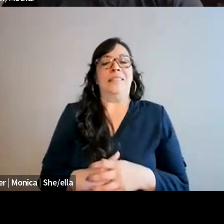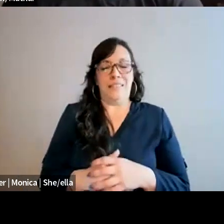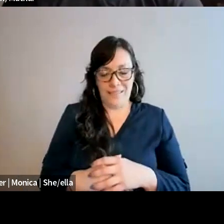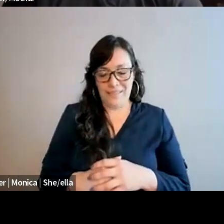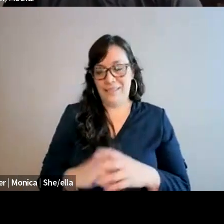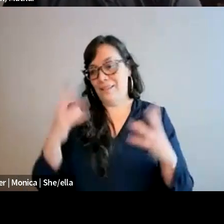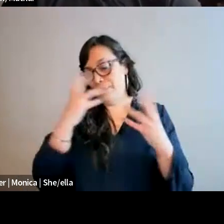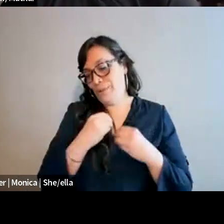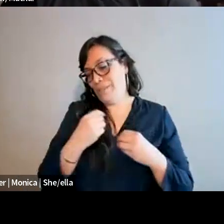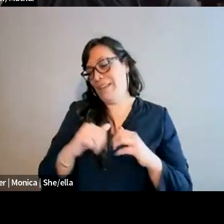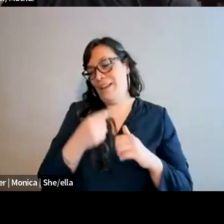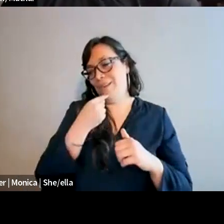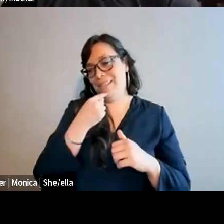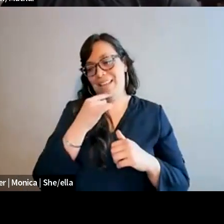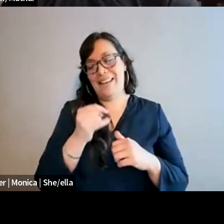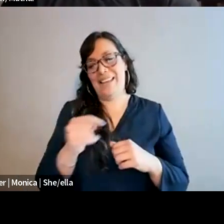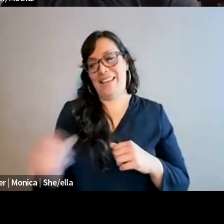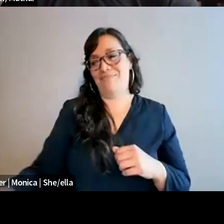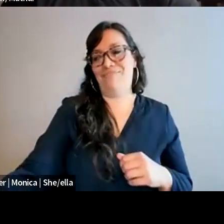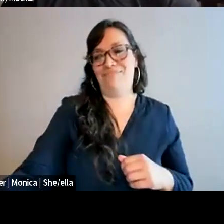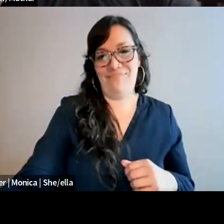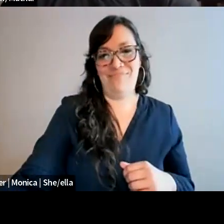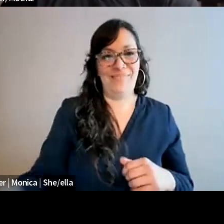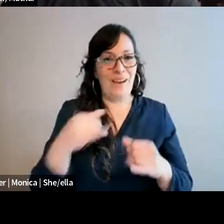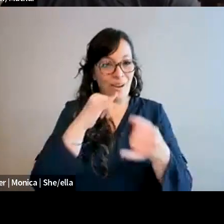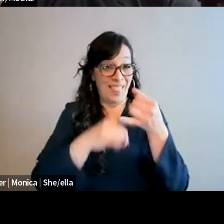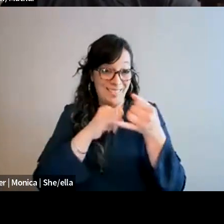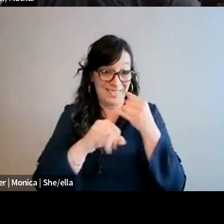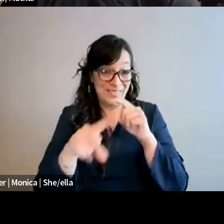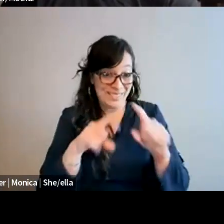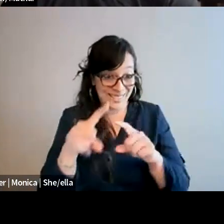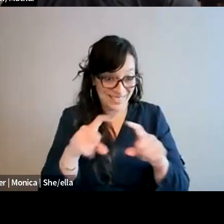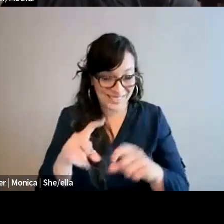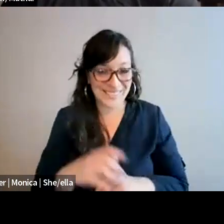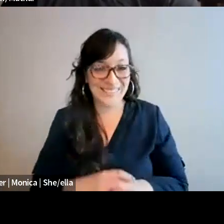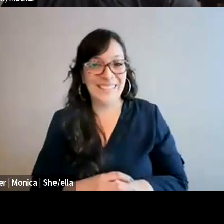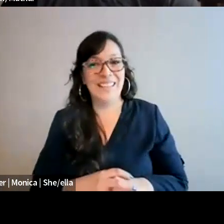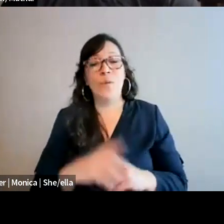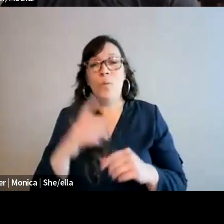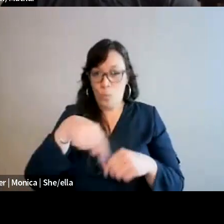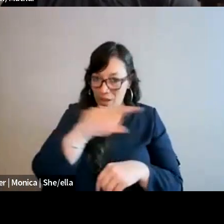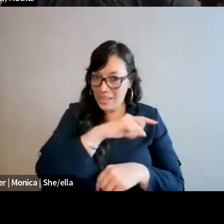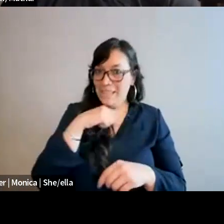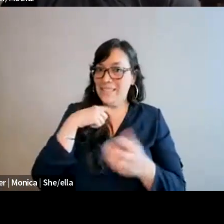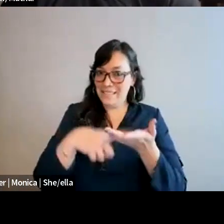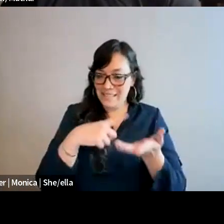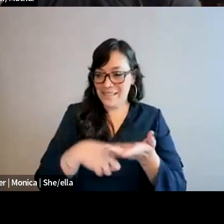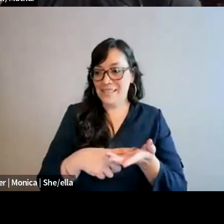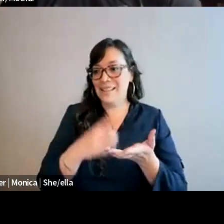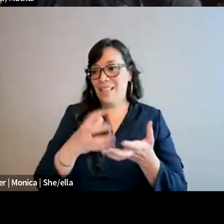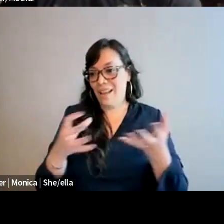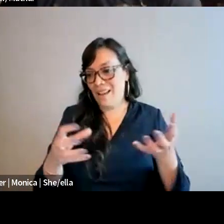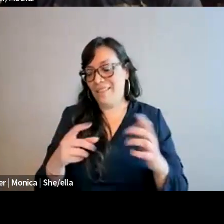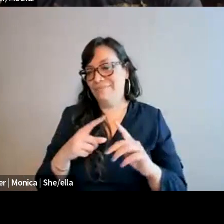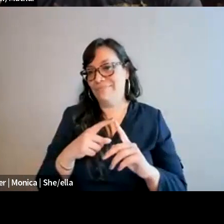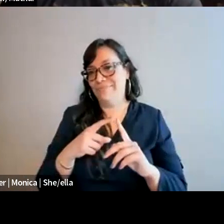beautifully segue us to our closing questions. I know we've discussed a lot, and a lot